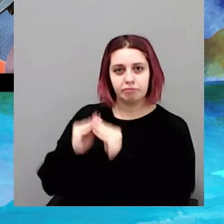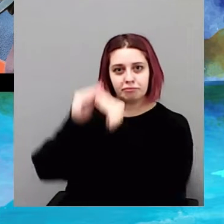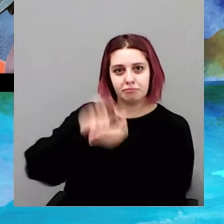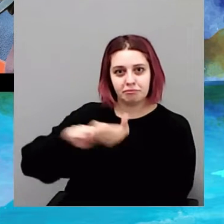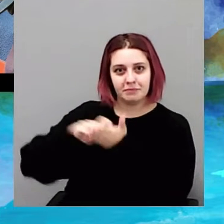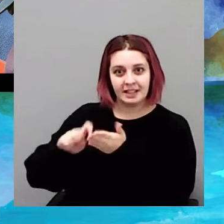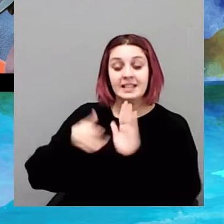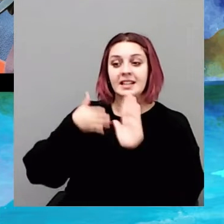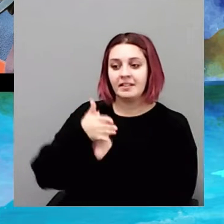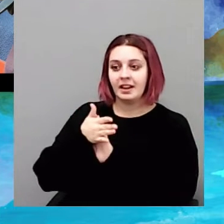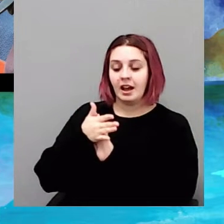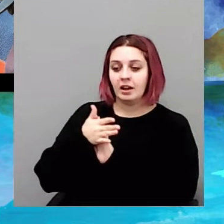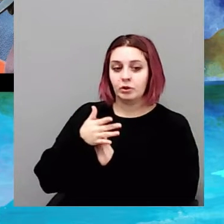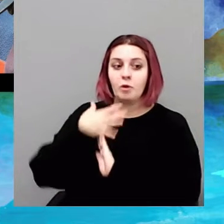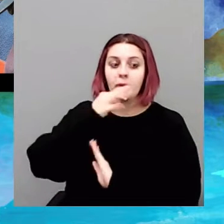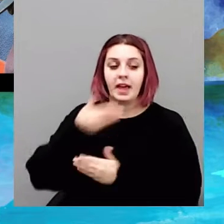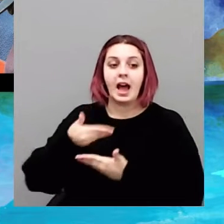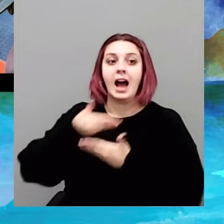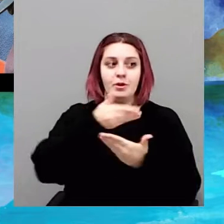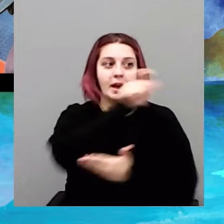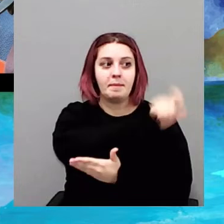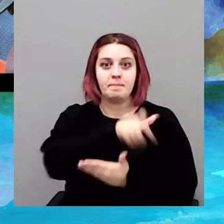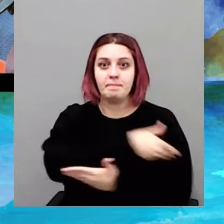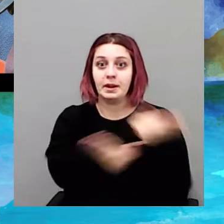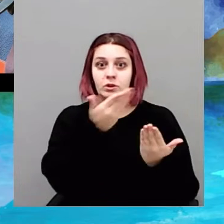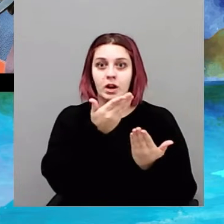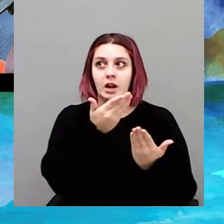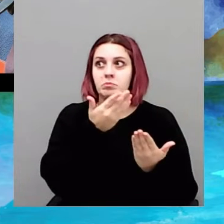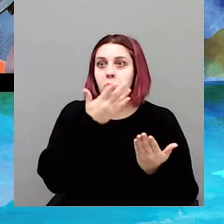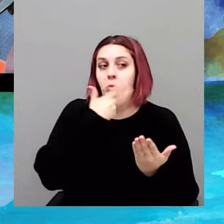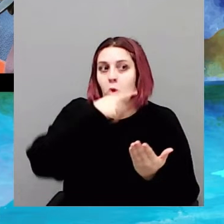out arms for people who need it, who live around them.